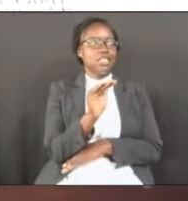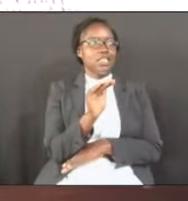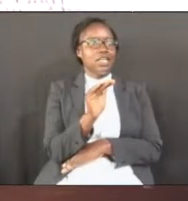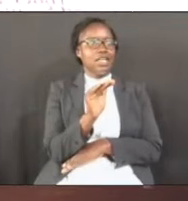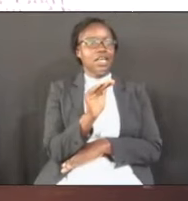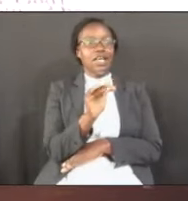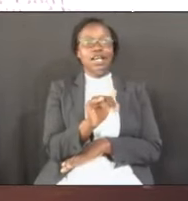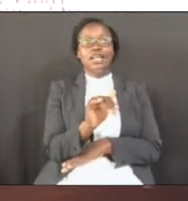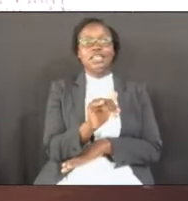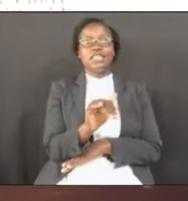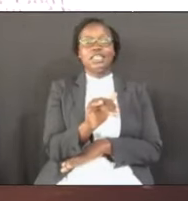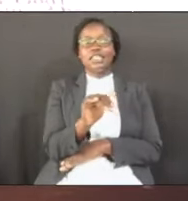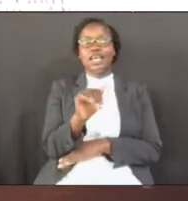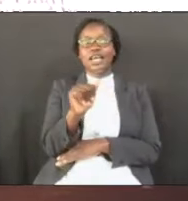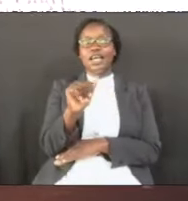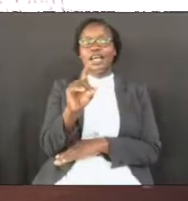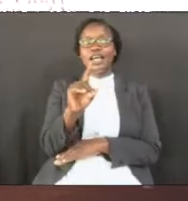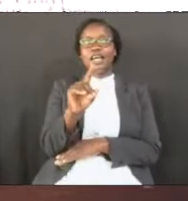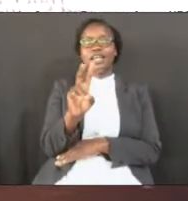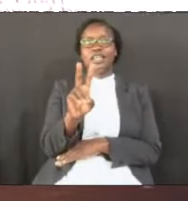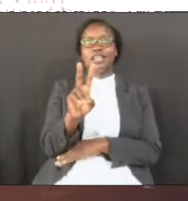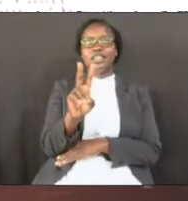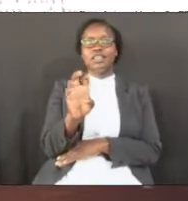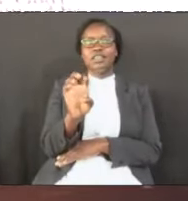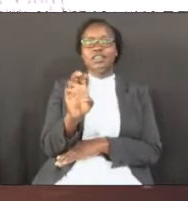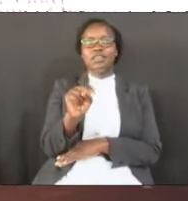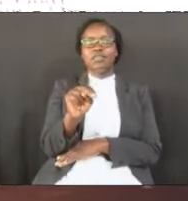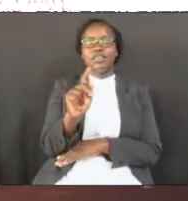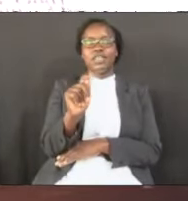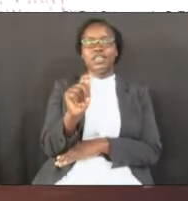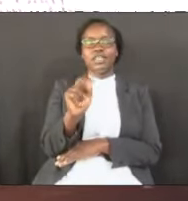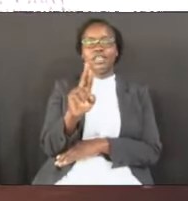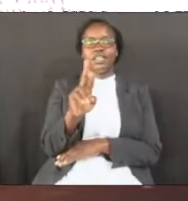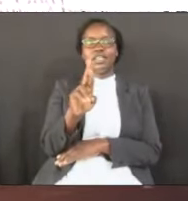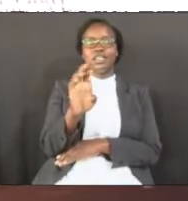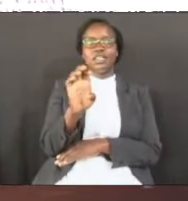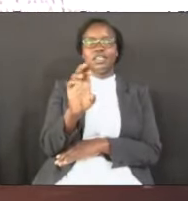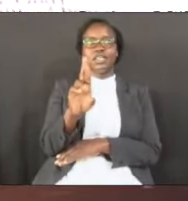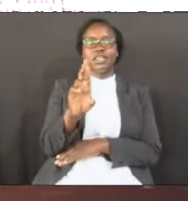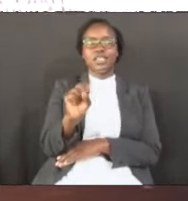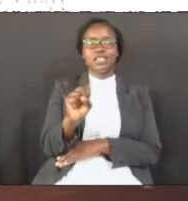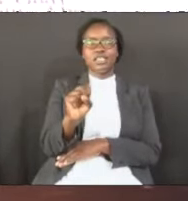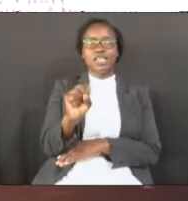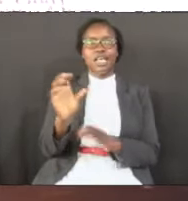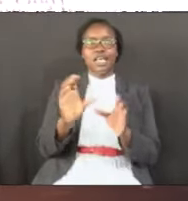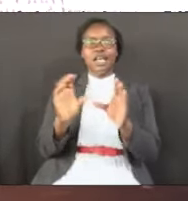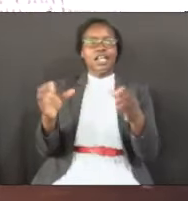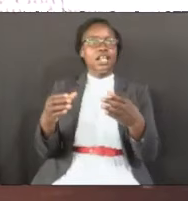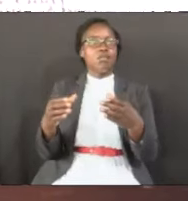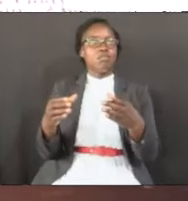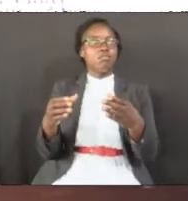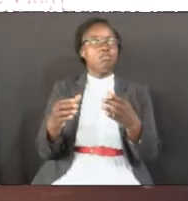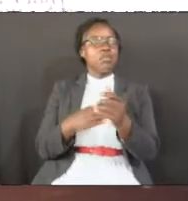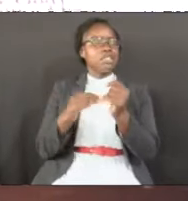the Adventurers Club leadership to forgive me for not coming in club uniform.